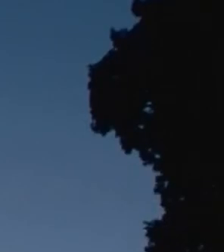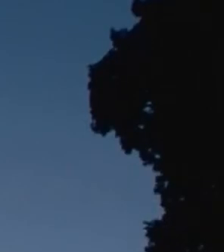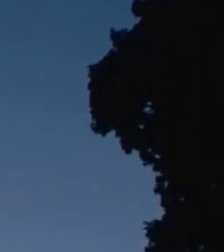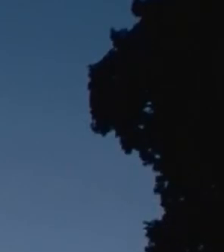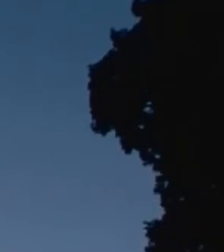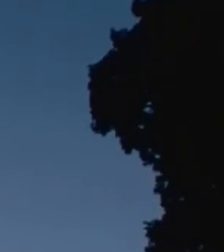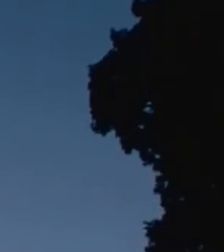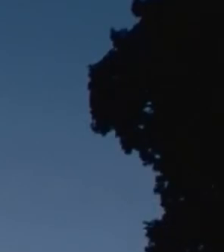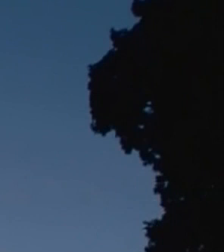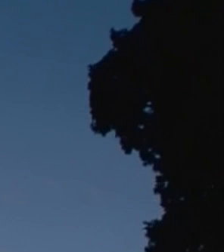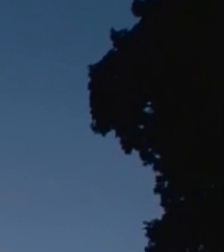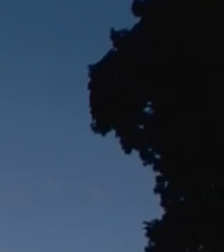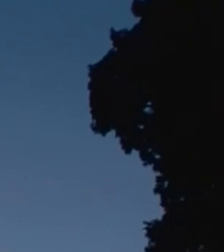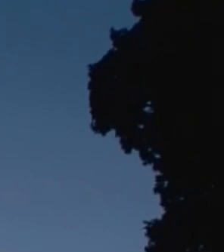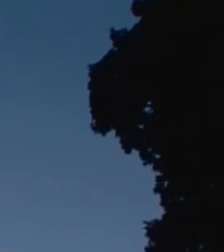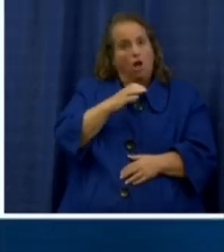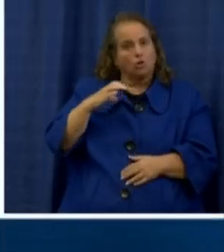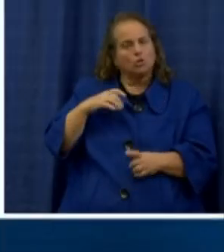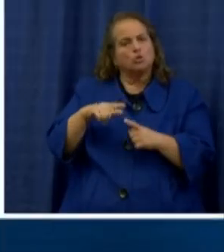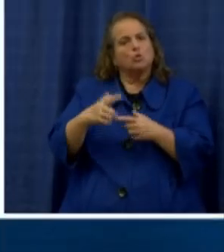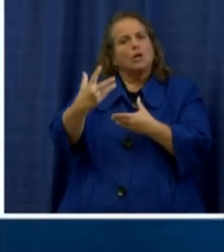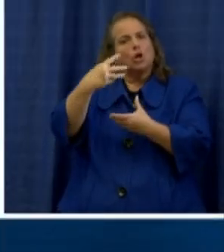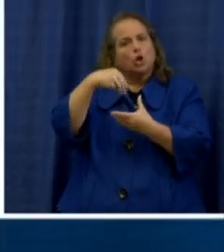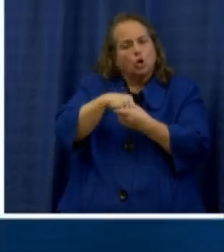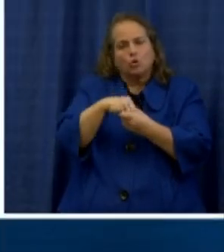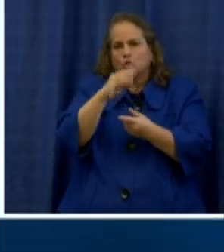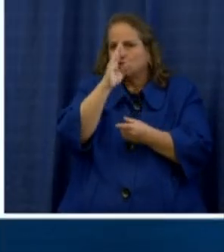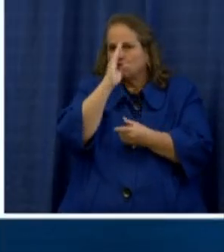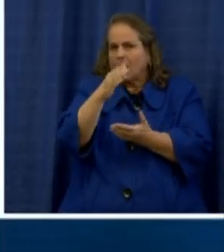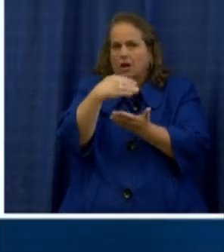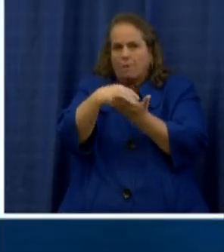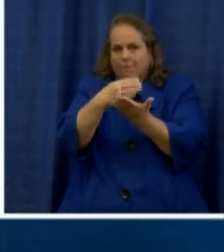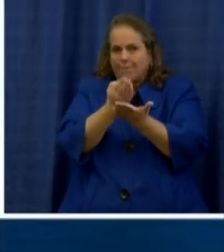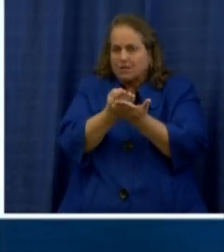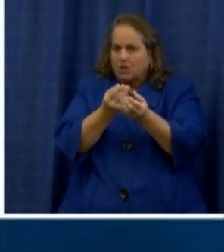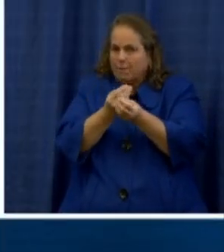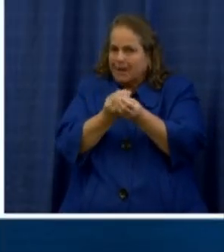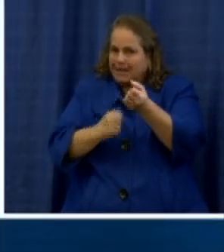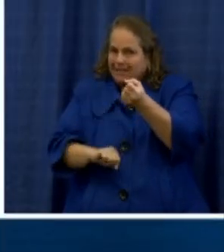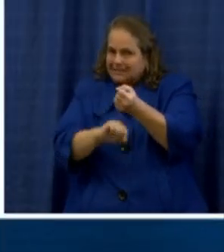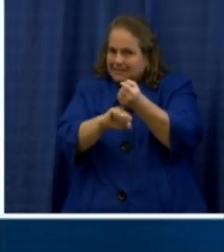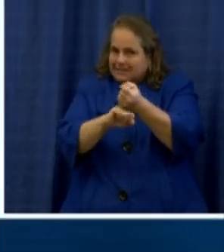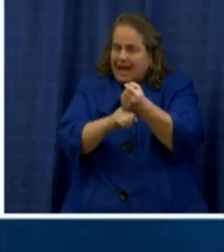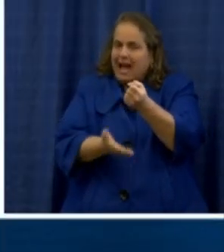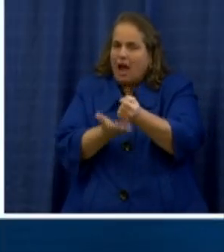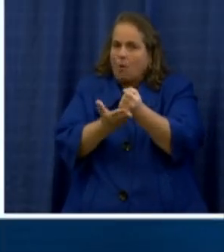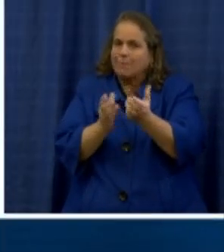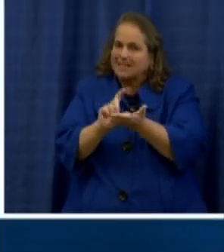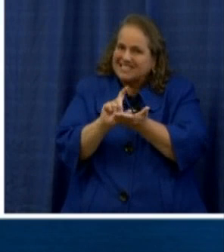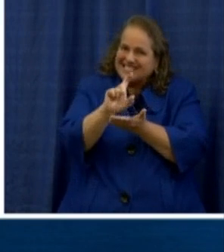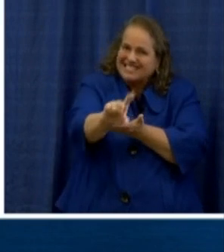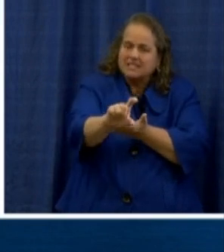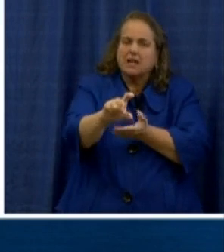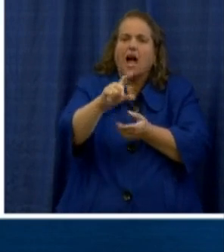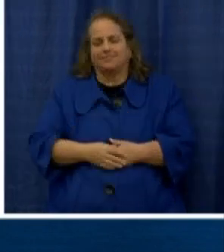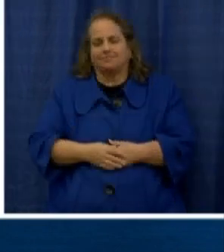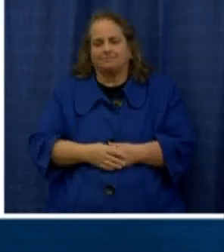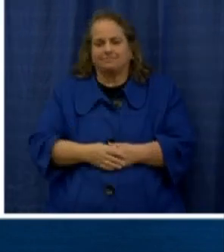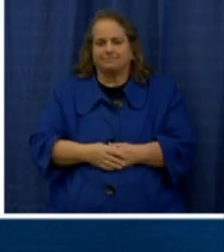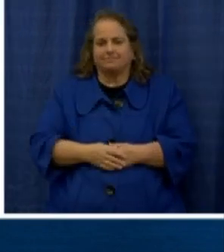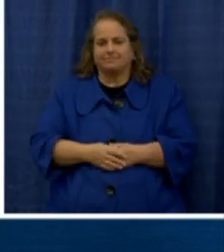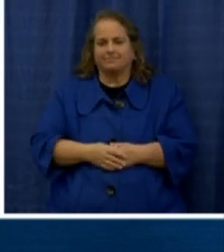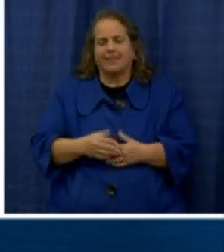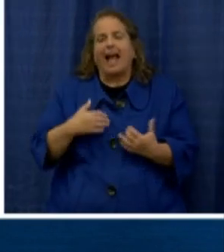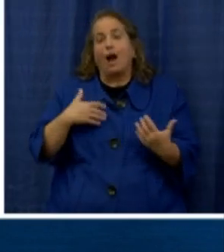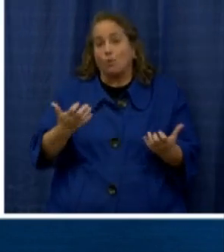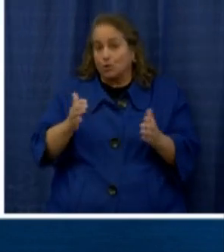Congress to include direct budget assistance to states and local governments that are facing the same thing. I want to push